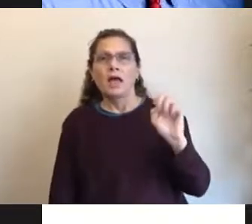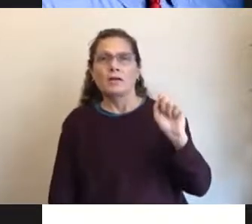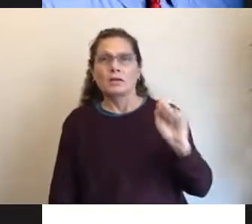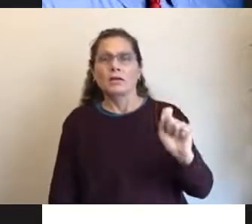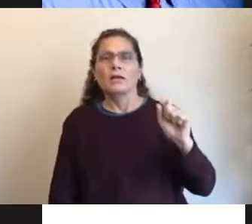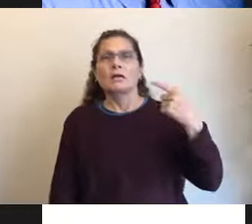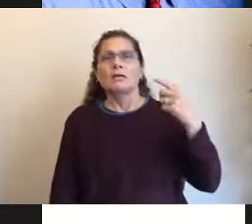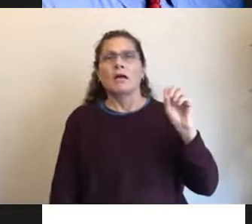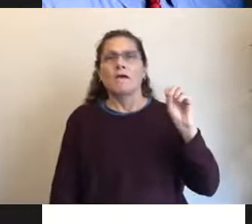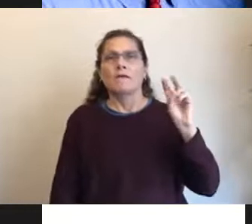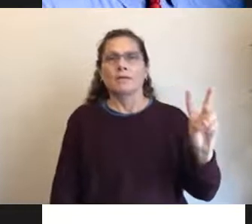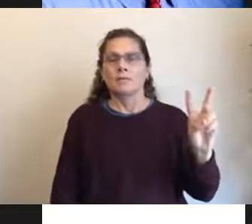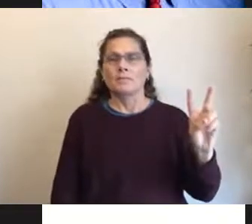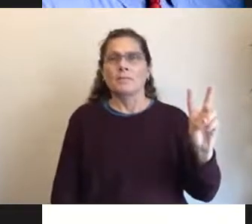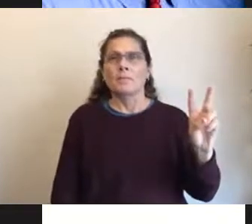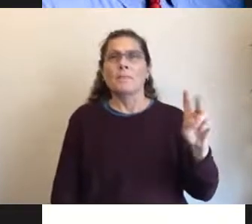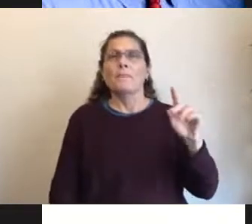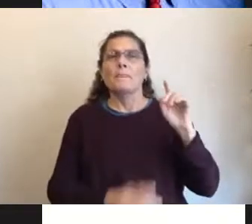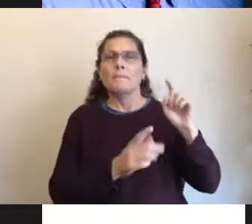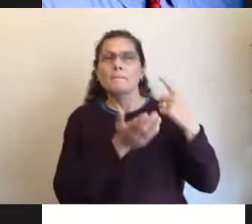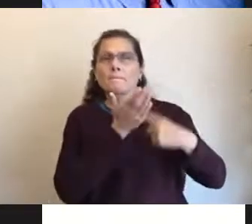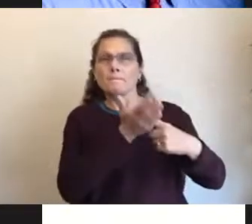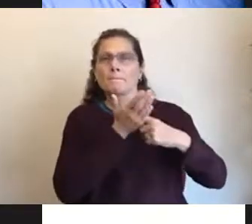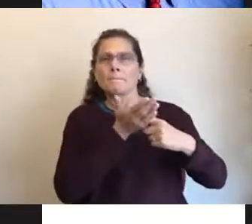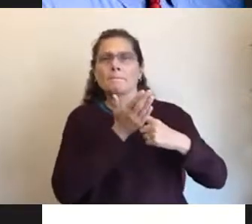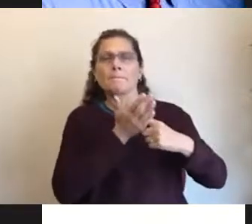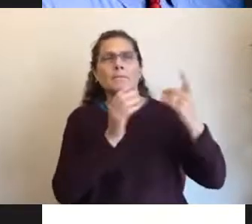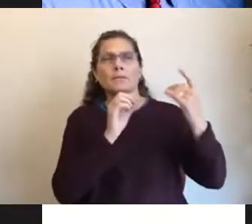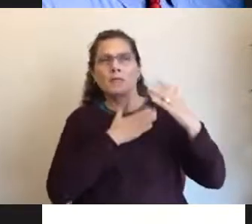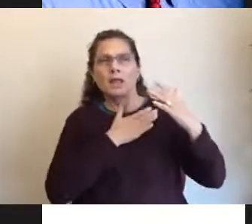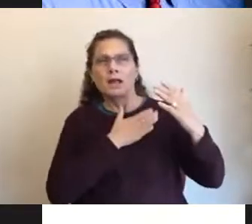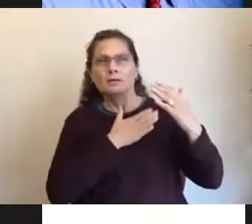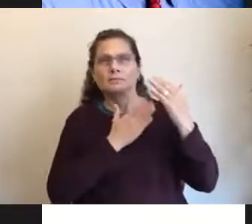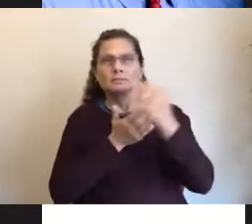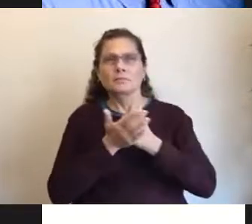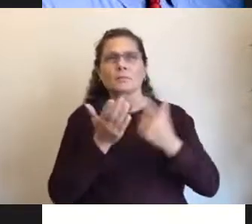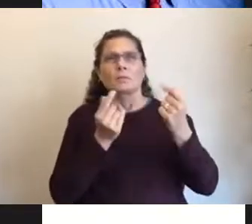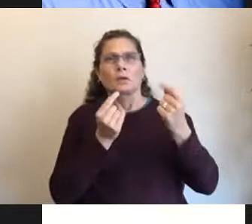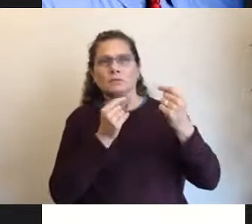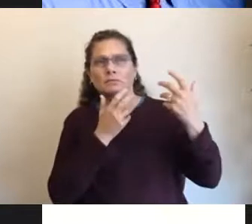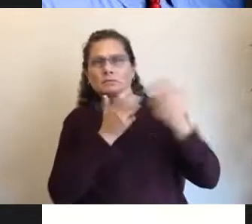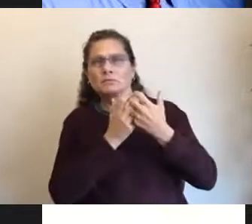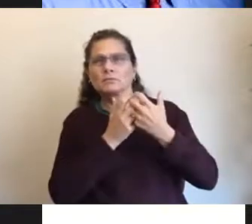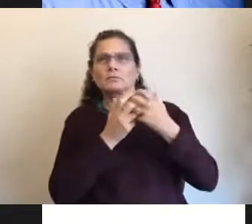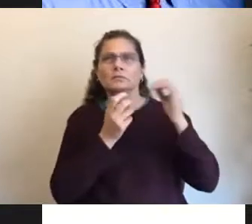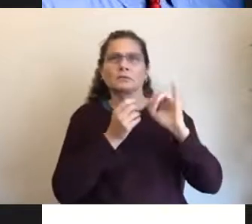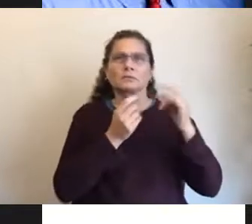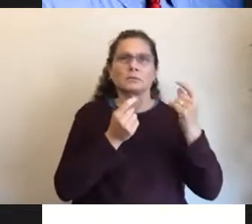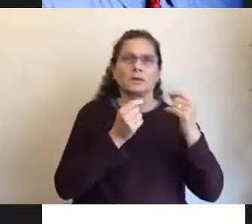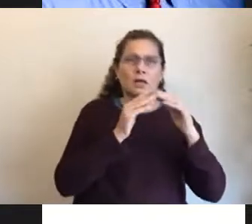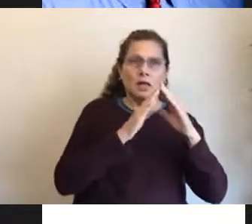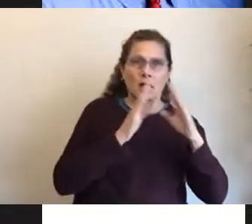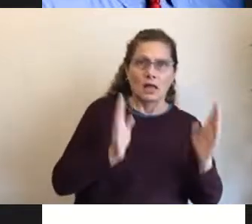financial assistance. They should have information already about their household income, as well as information about who in